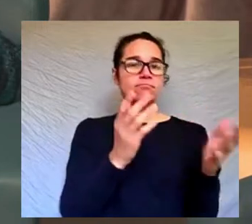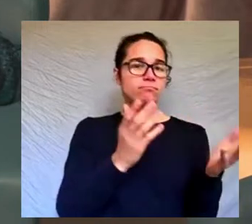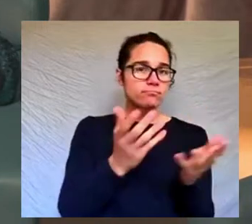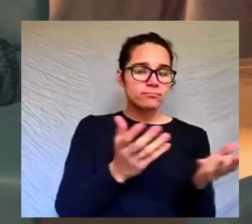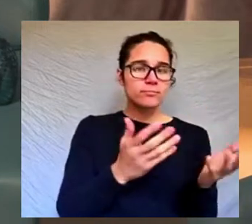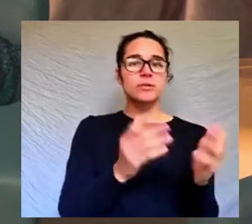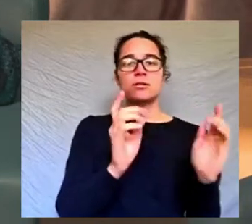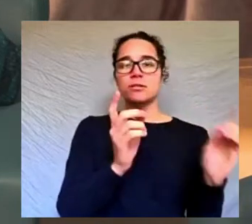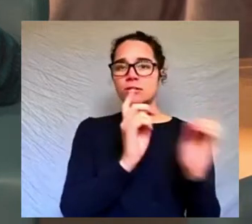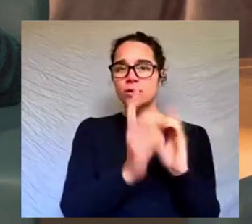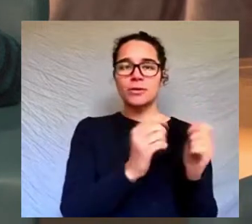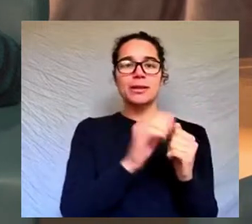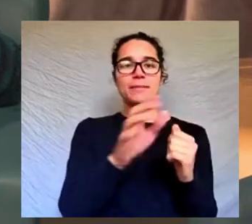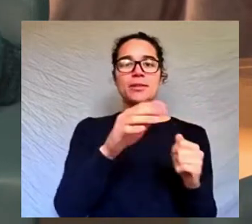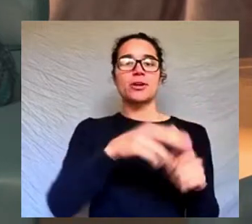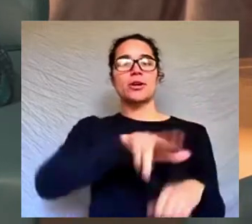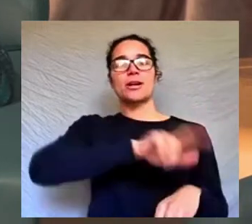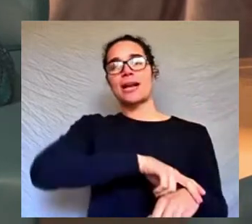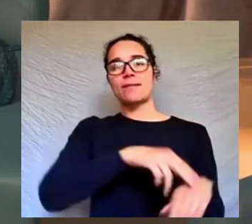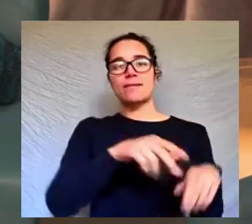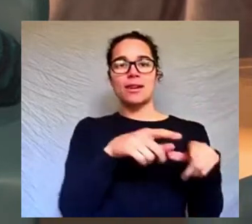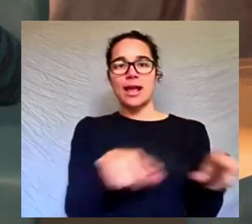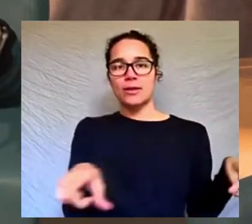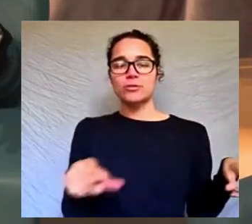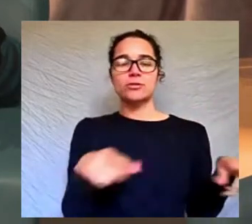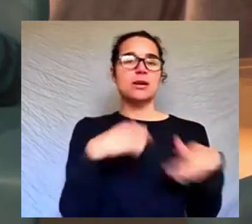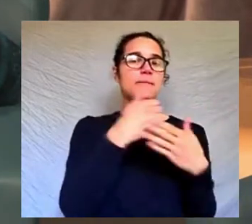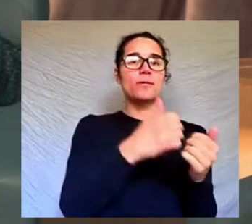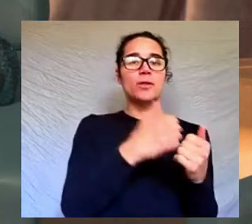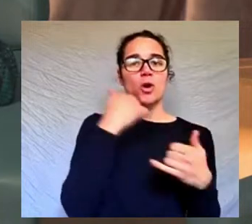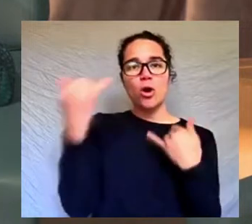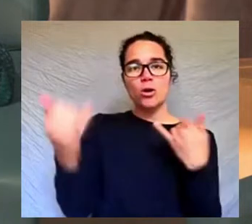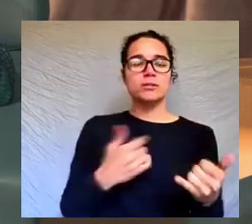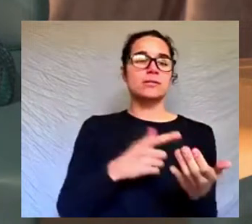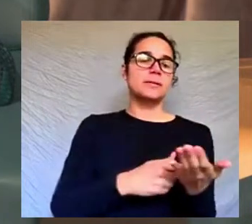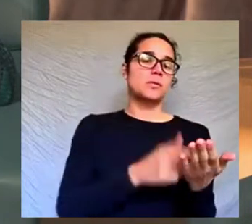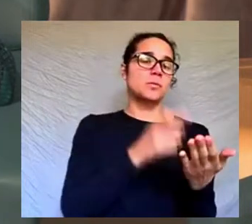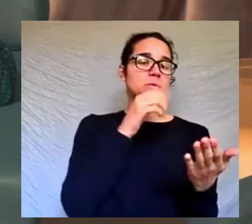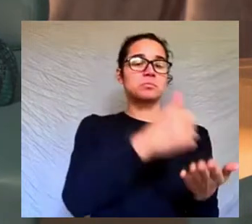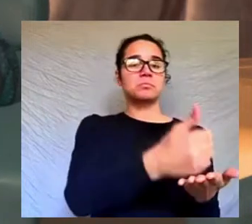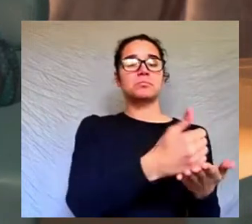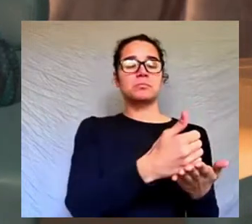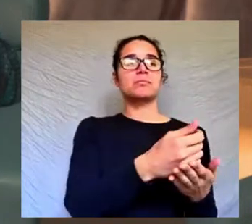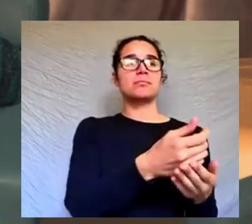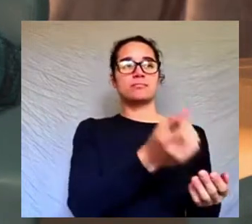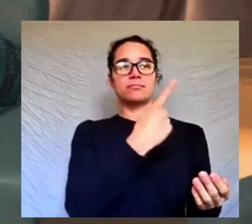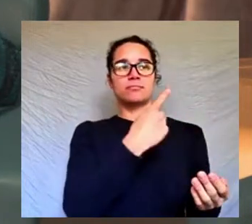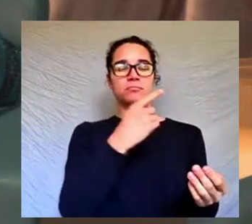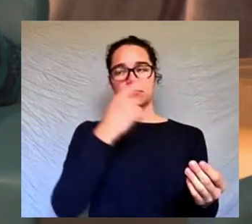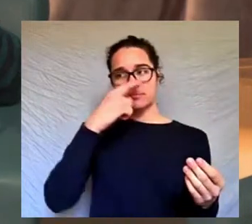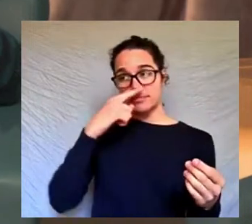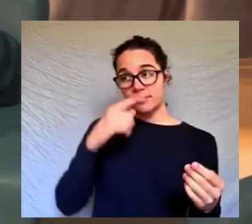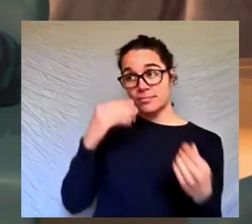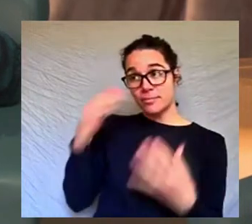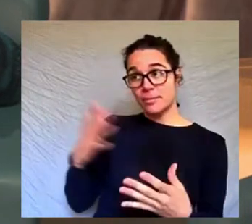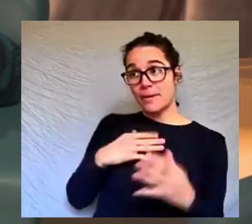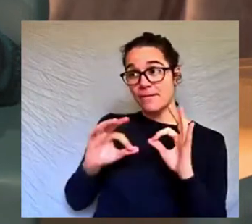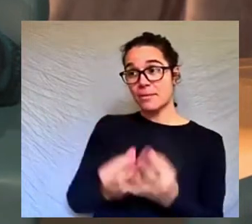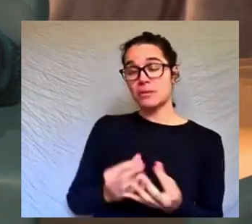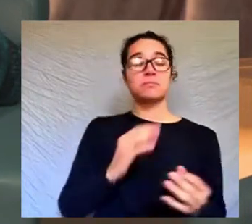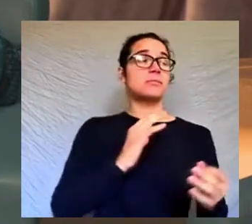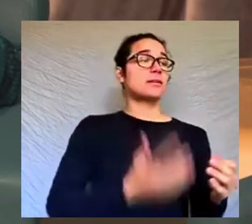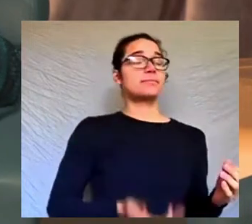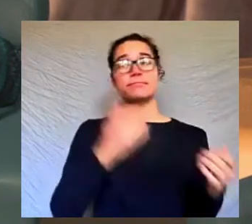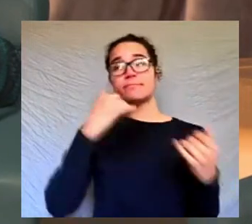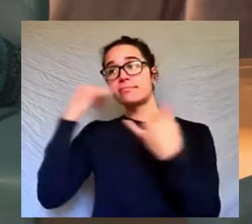of them did ask us to pass messages to family or things of that nature. And sometimes all we did at Christmas was